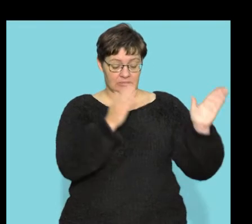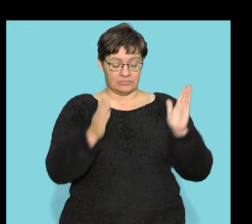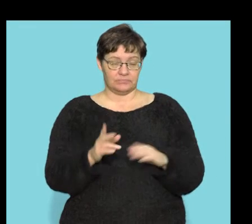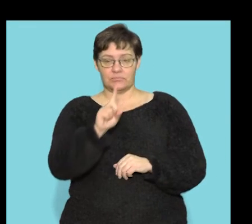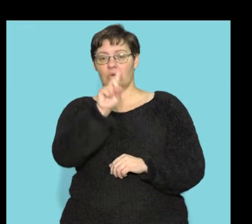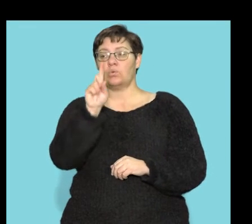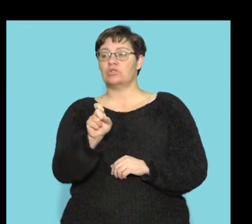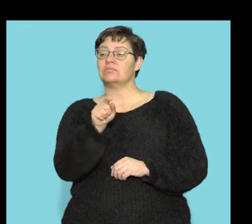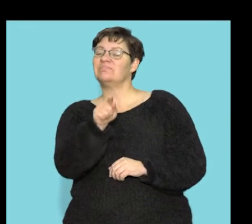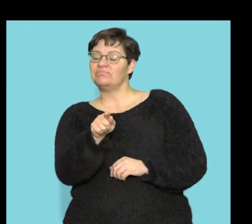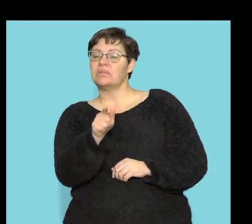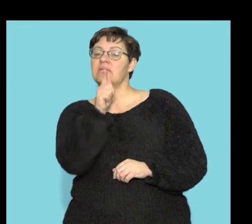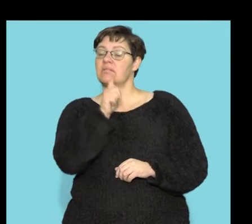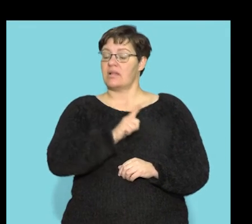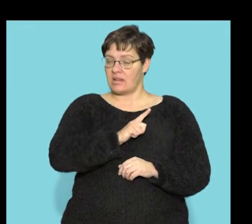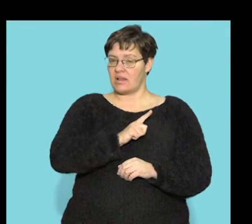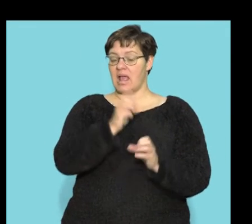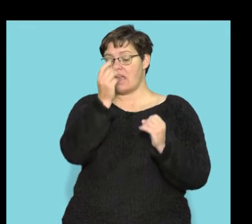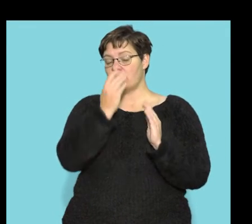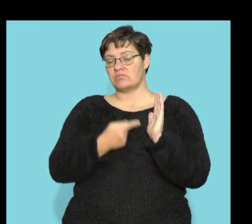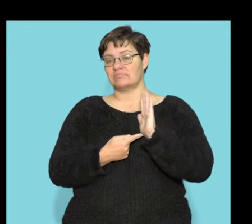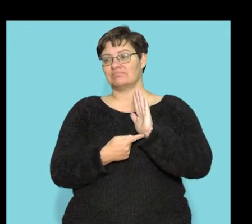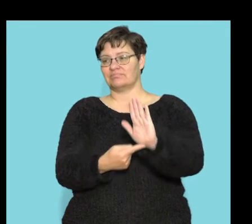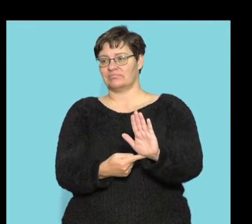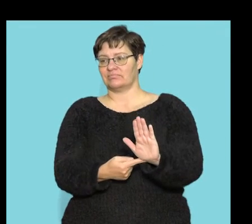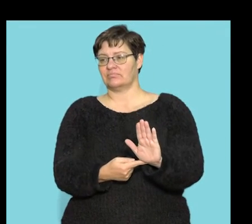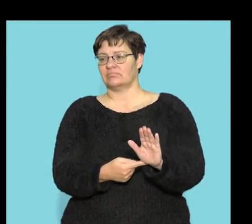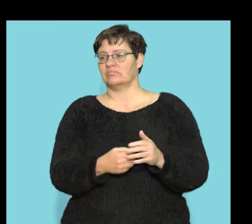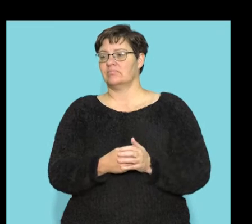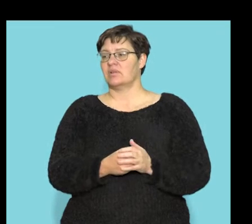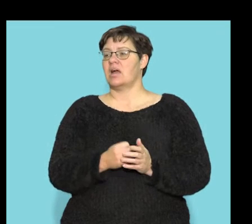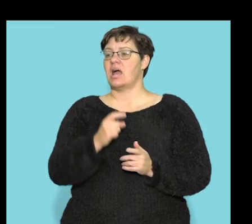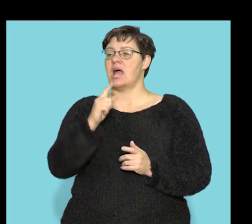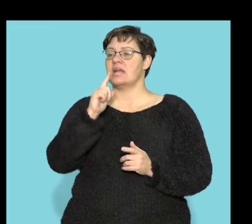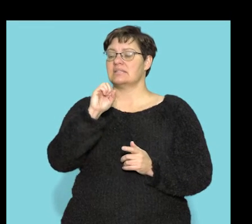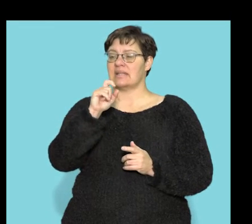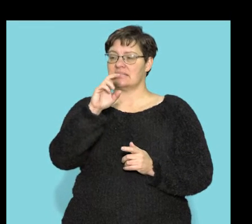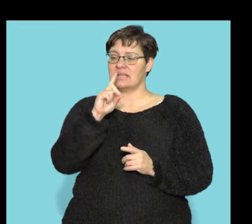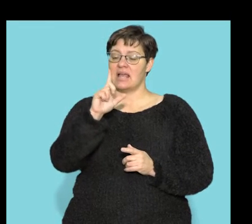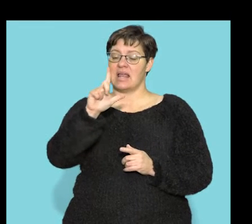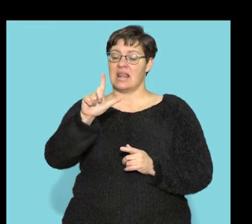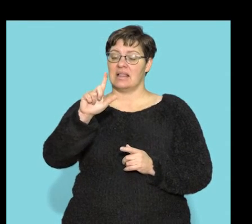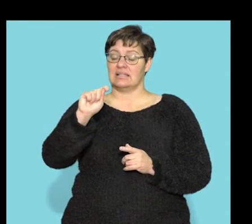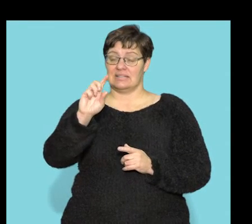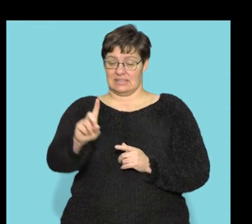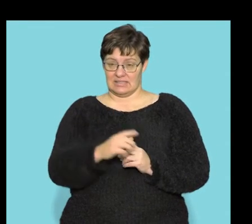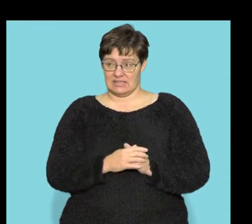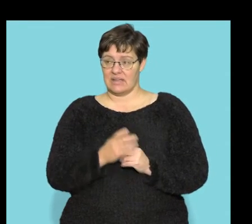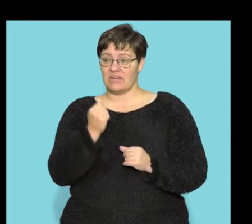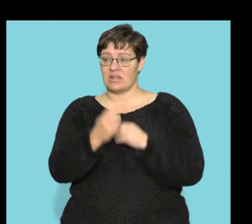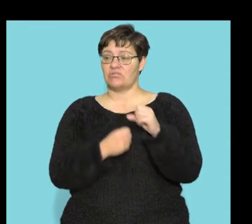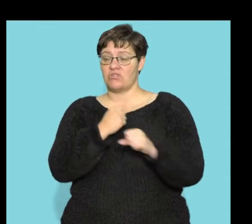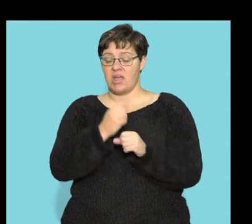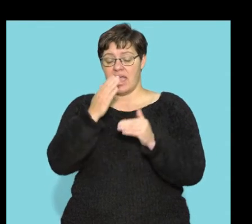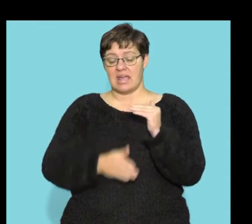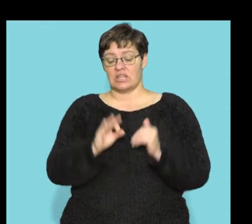we are told here, you are provided with information relating to STUT Limited. The financial year end of the business